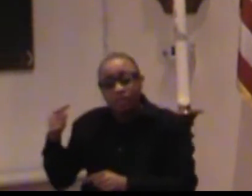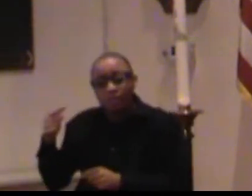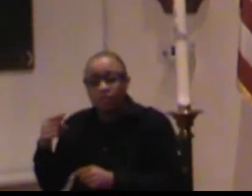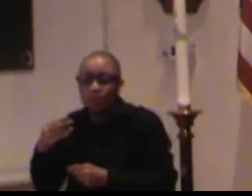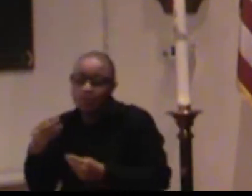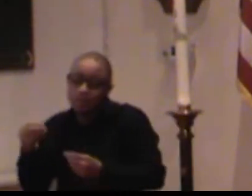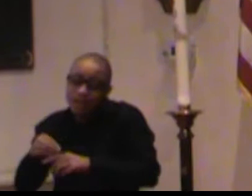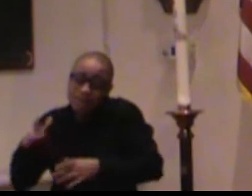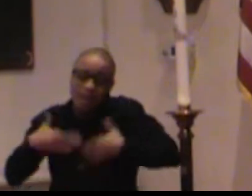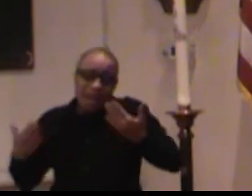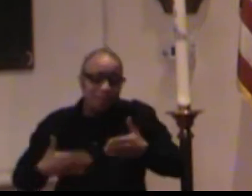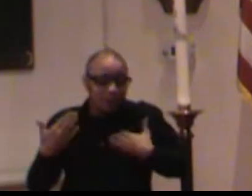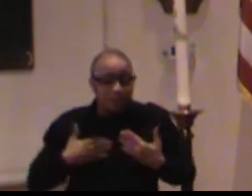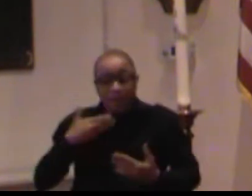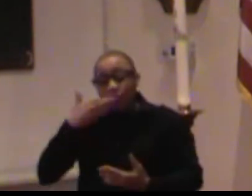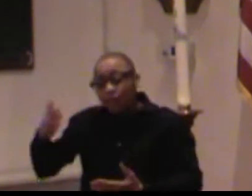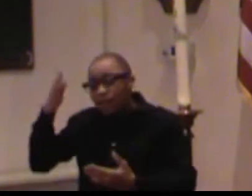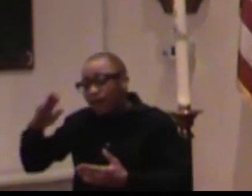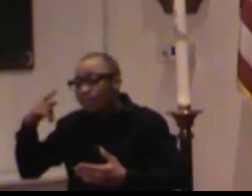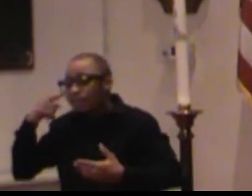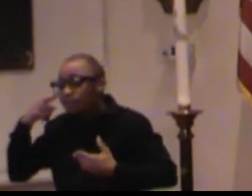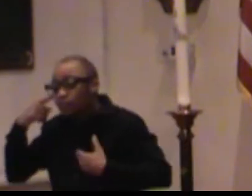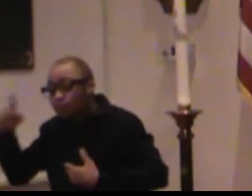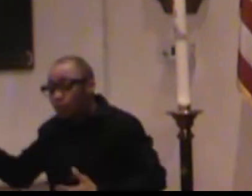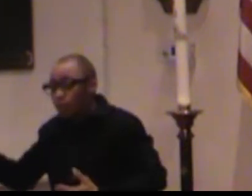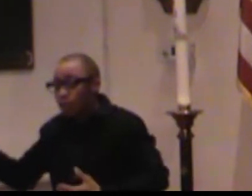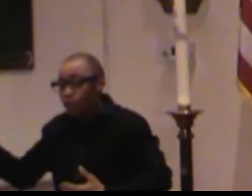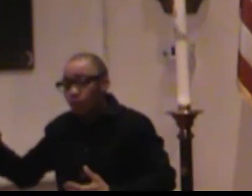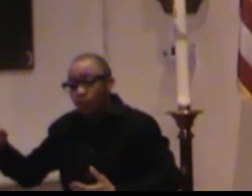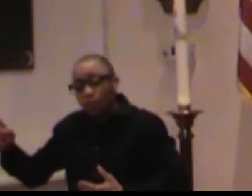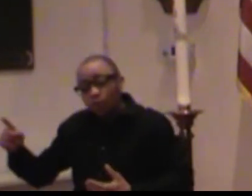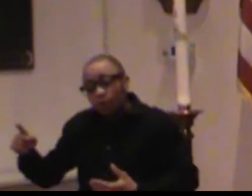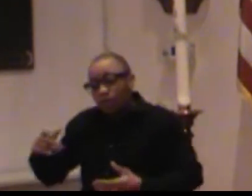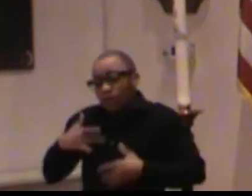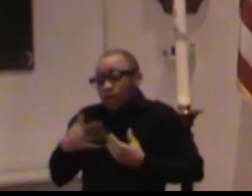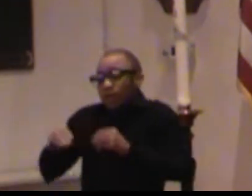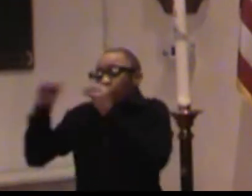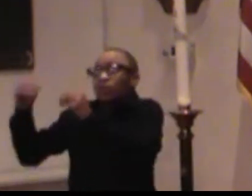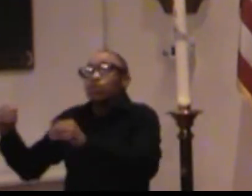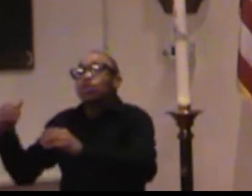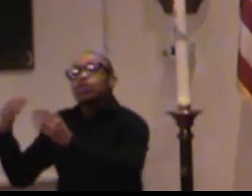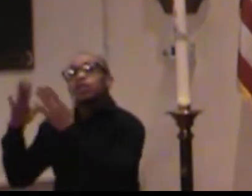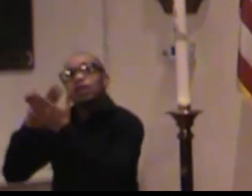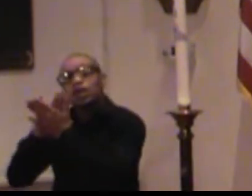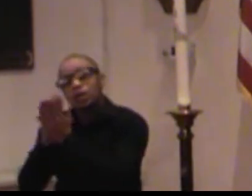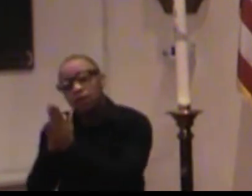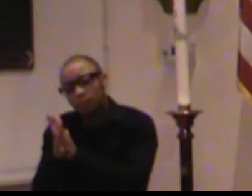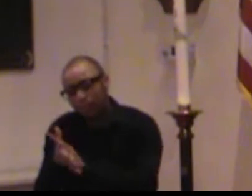Into their joy. Thank God for the spring effect that's going to thrust somebody into the